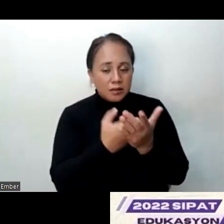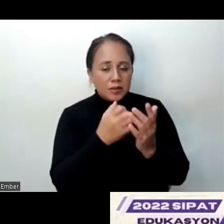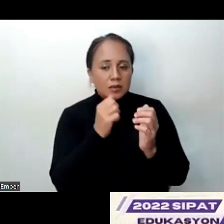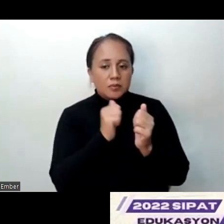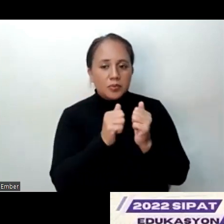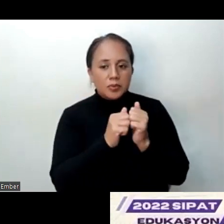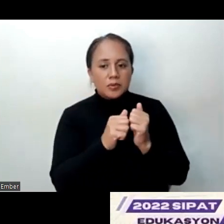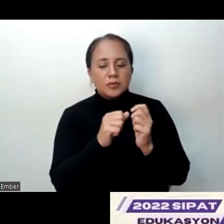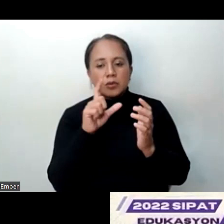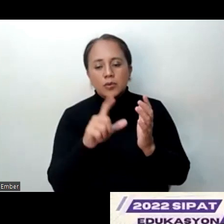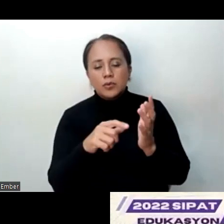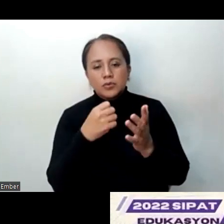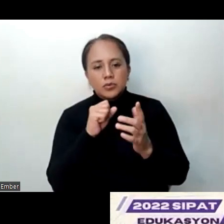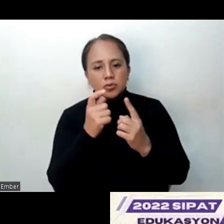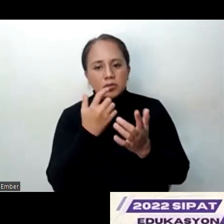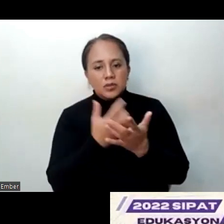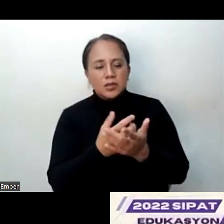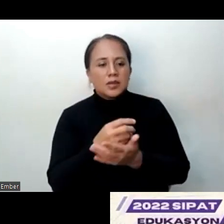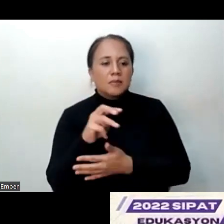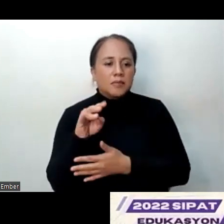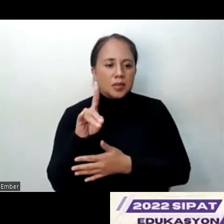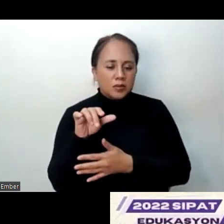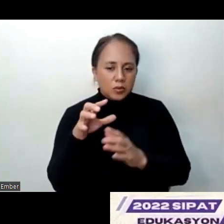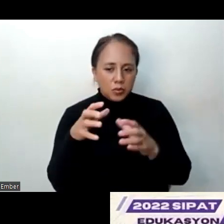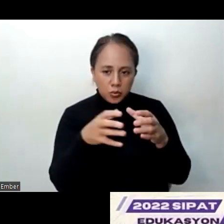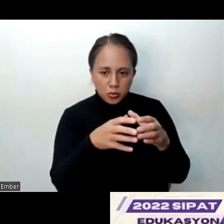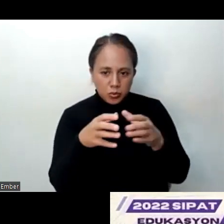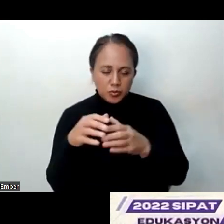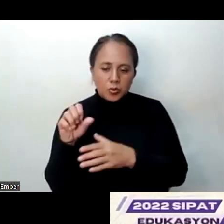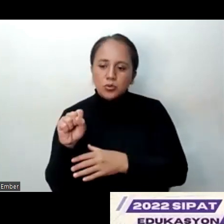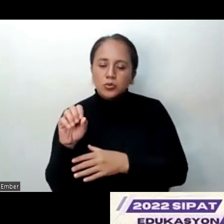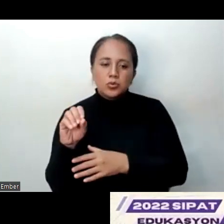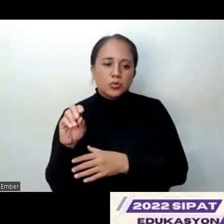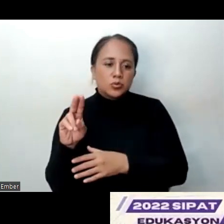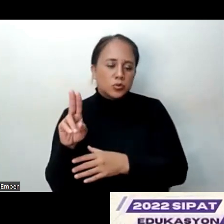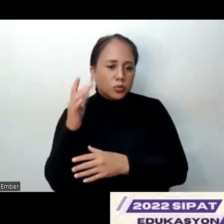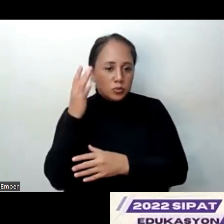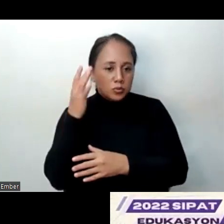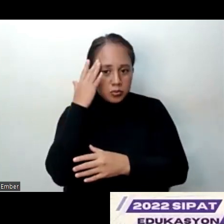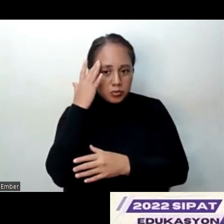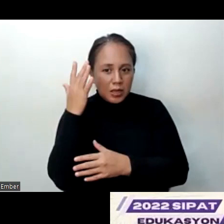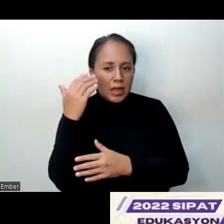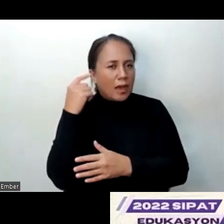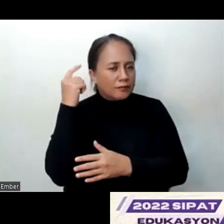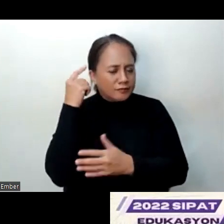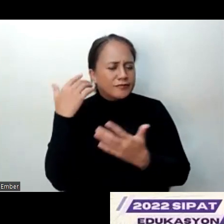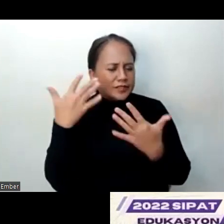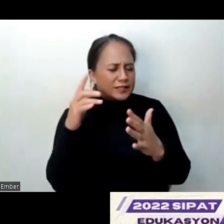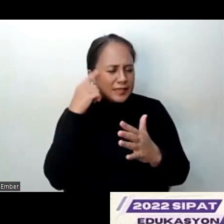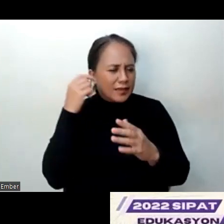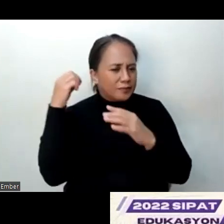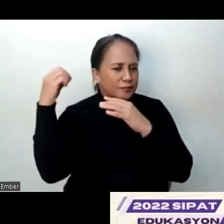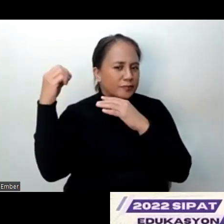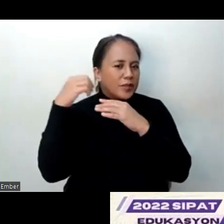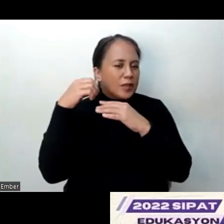lower socio-economic, then middle-class-based or pseudo-intellectuals. Parang may naka-assign na